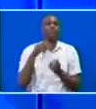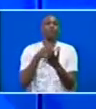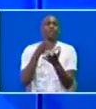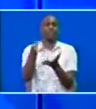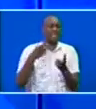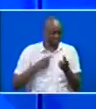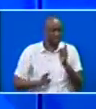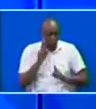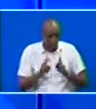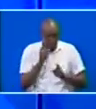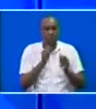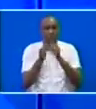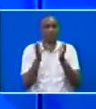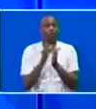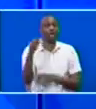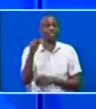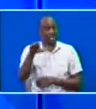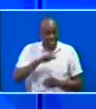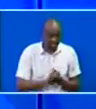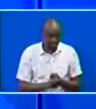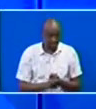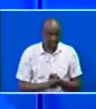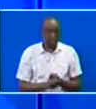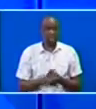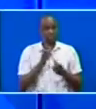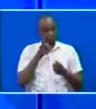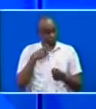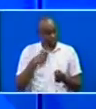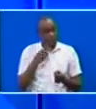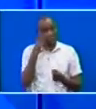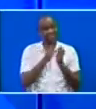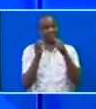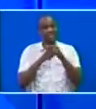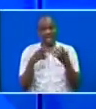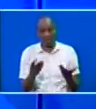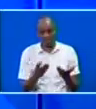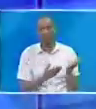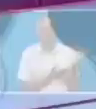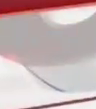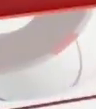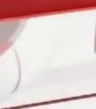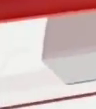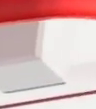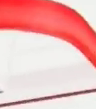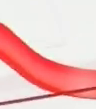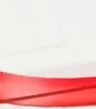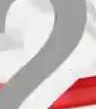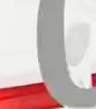this battle for Garissa. Here's tonight's episode of Spotlight 2017.